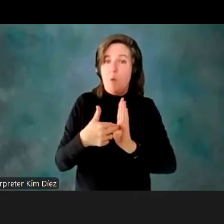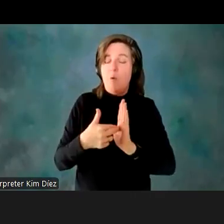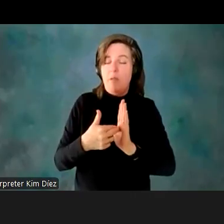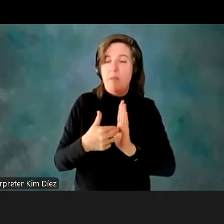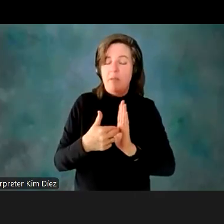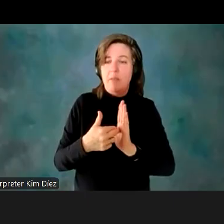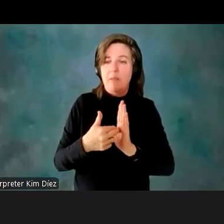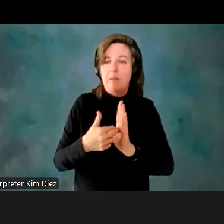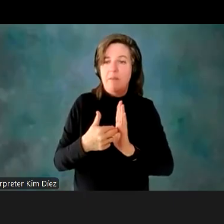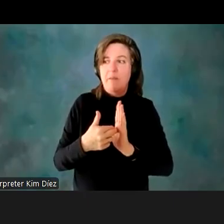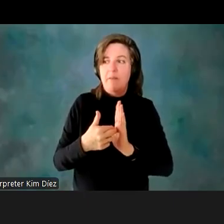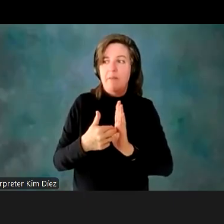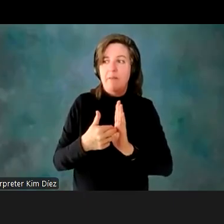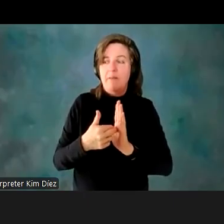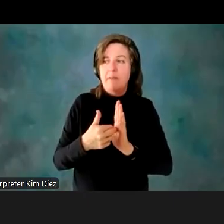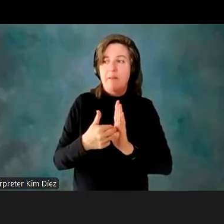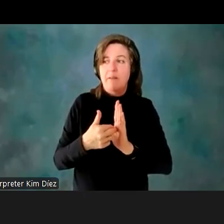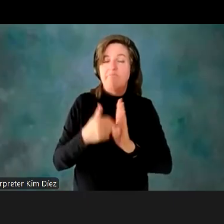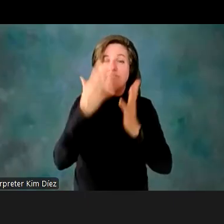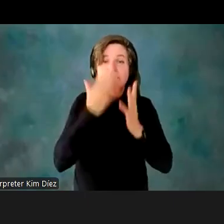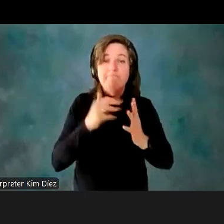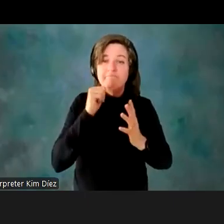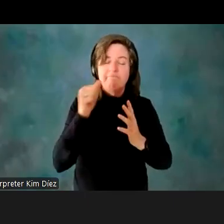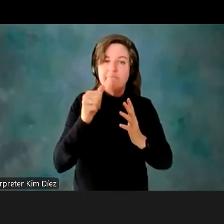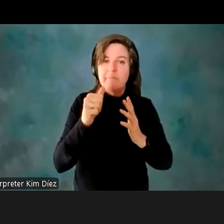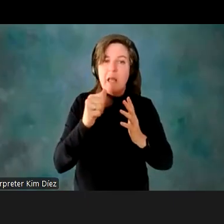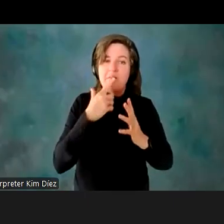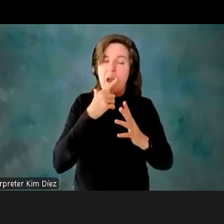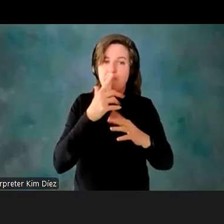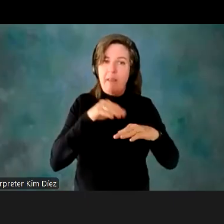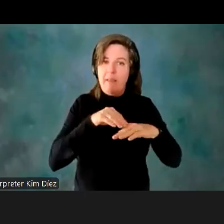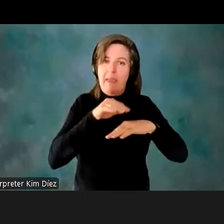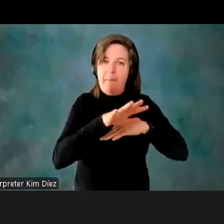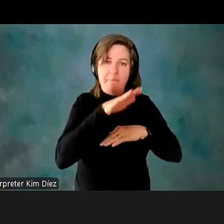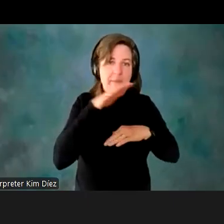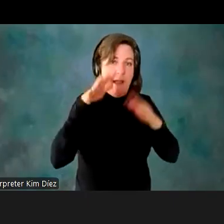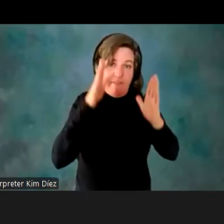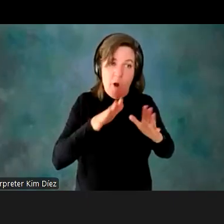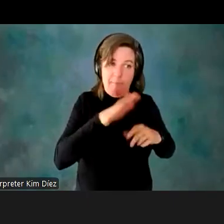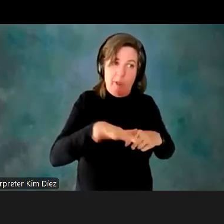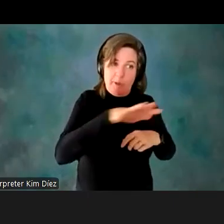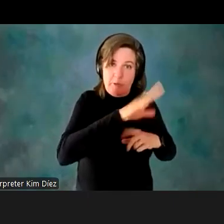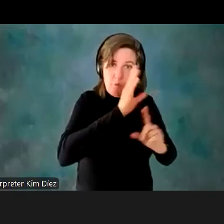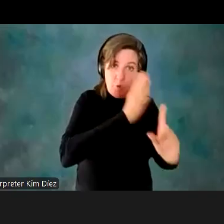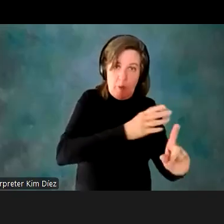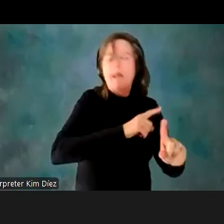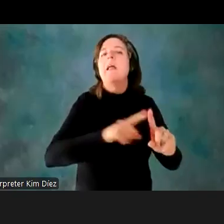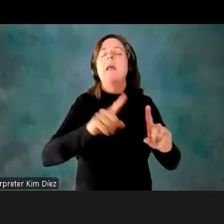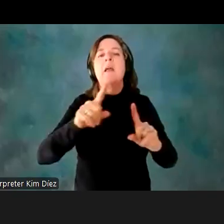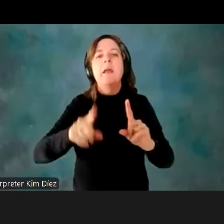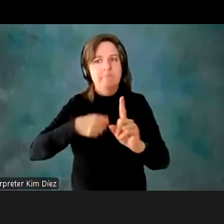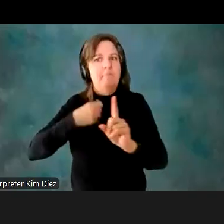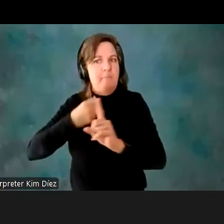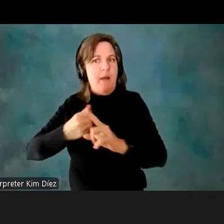is, and unfortunately it's not farmer-facing, but it does affect life and limb. The use of soil